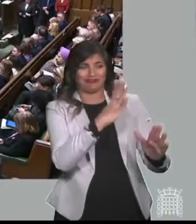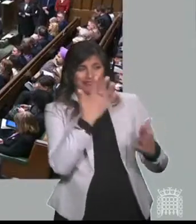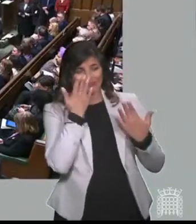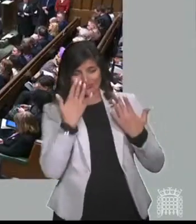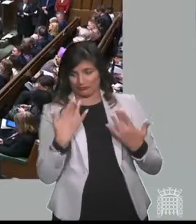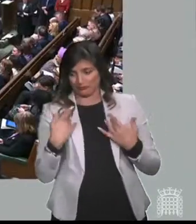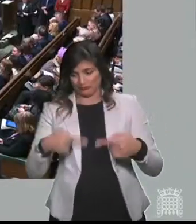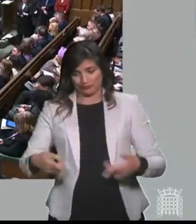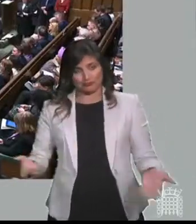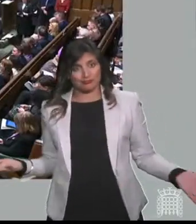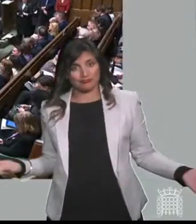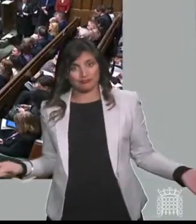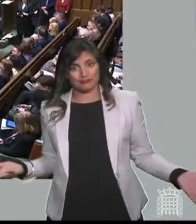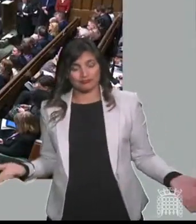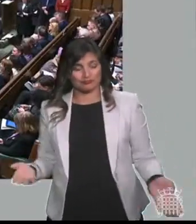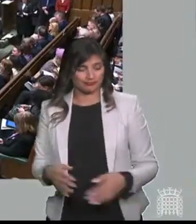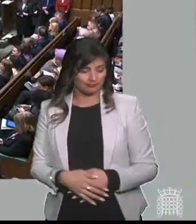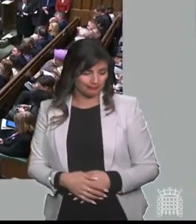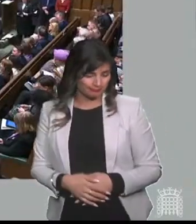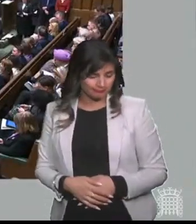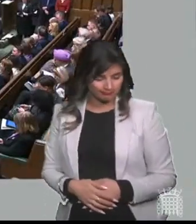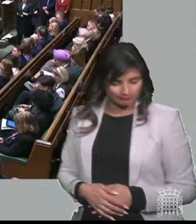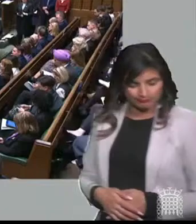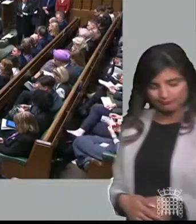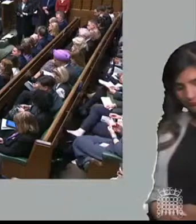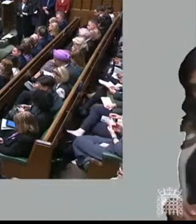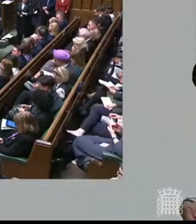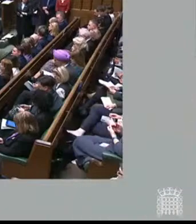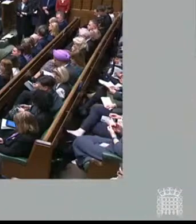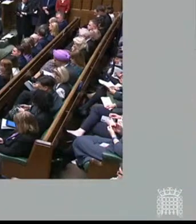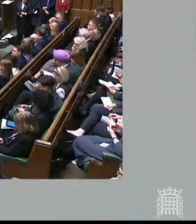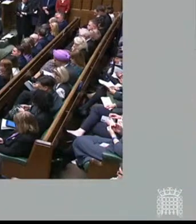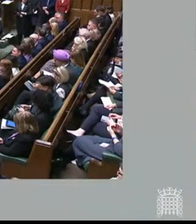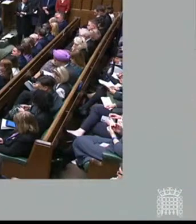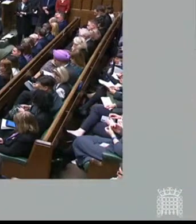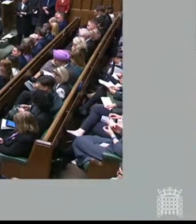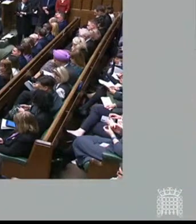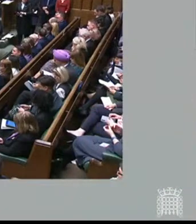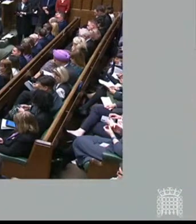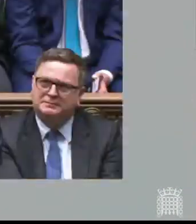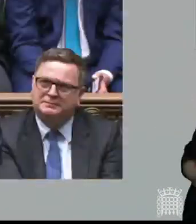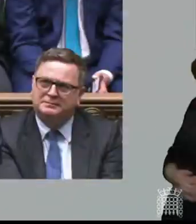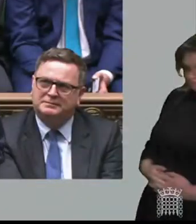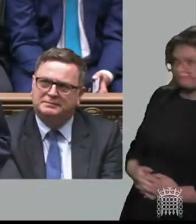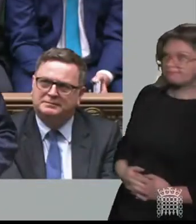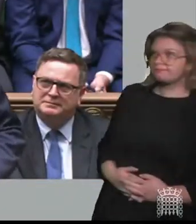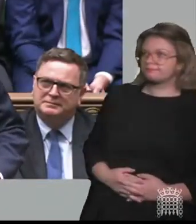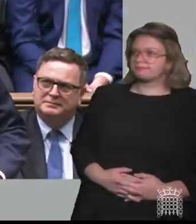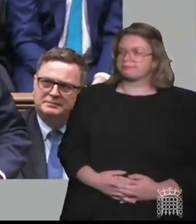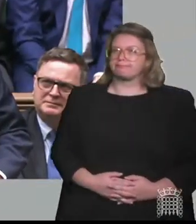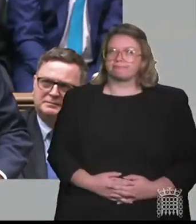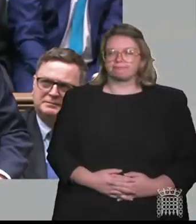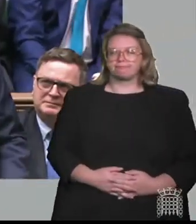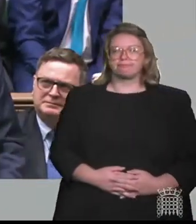way. Next, I turn to my right honourable friend, the Prime Minister's pledge to reduce